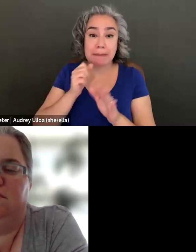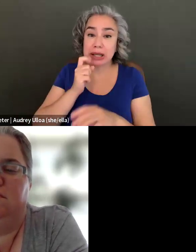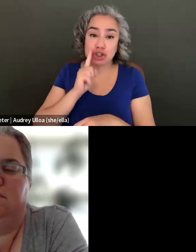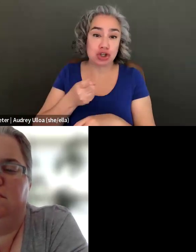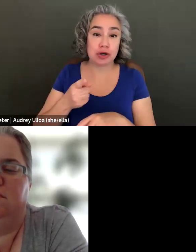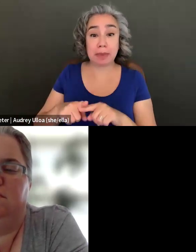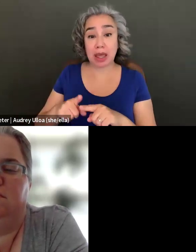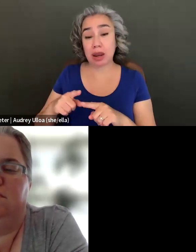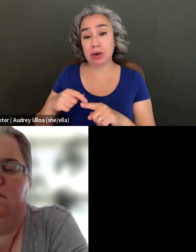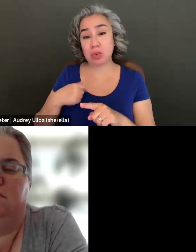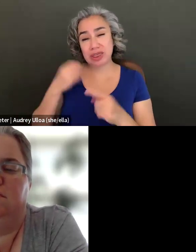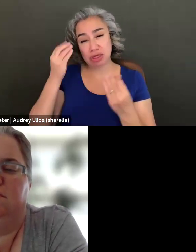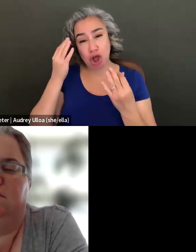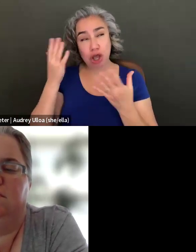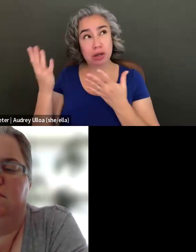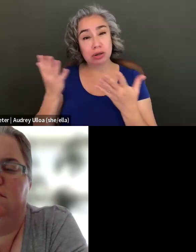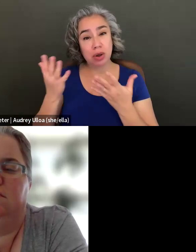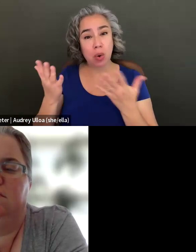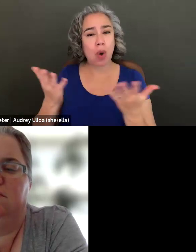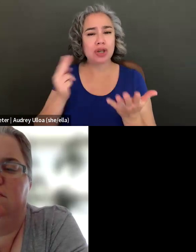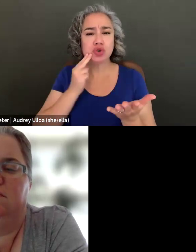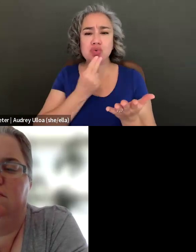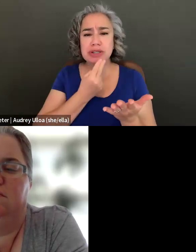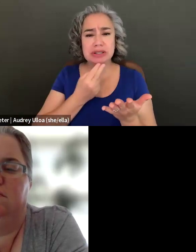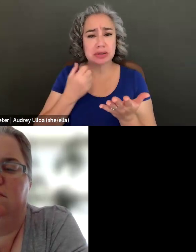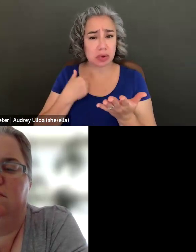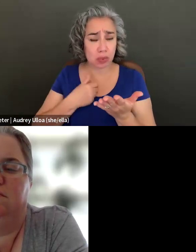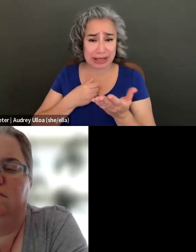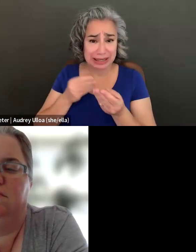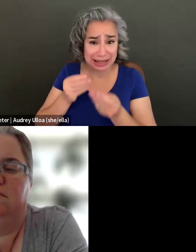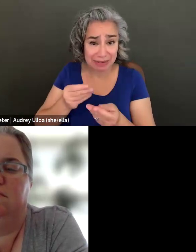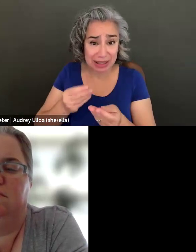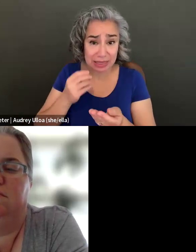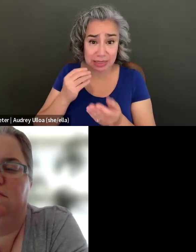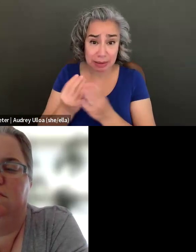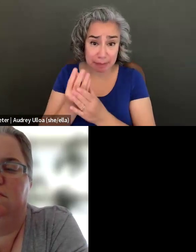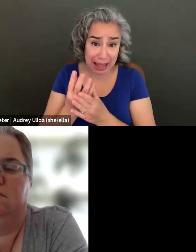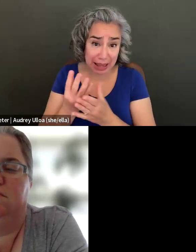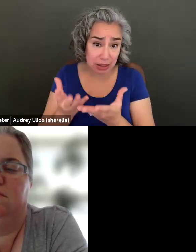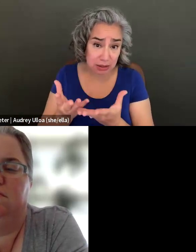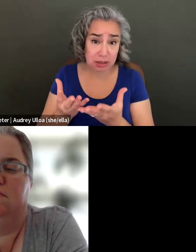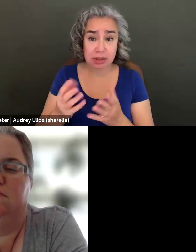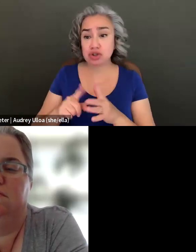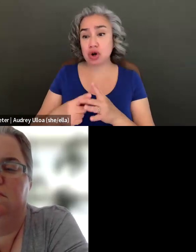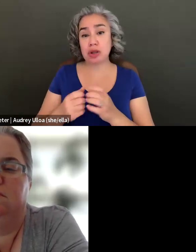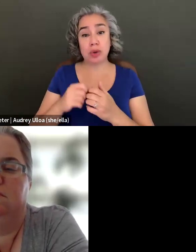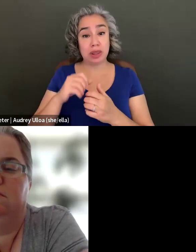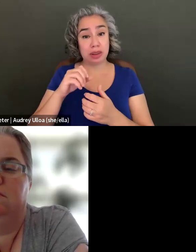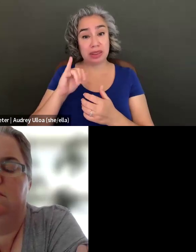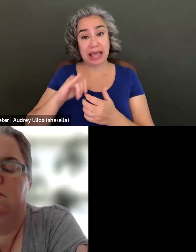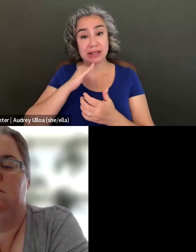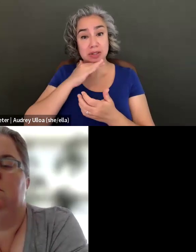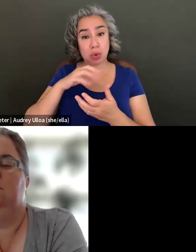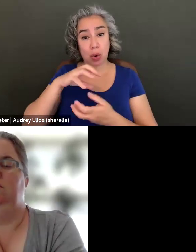We thought through, well, what nutrients are we giving the plant? We're starting with a soil mix that is regularly used in